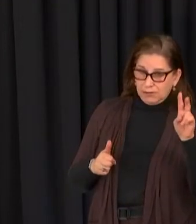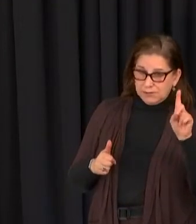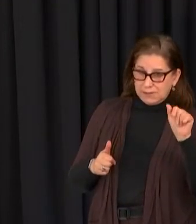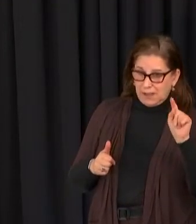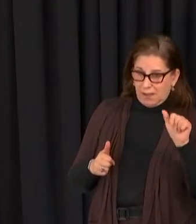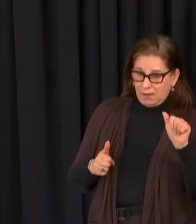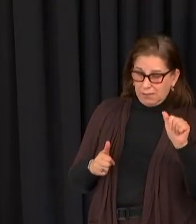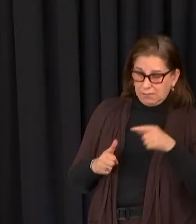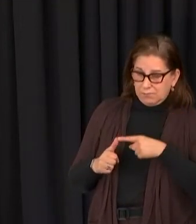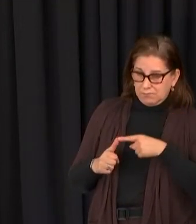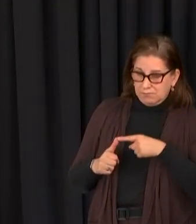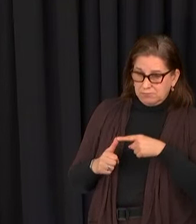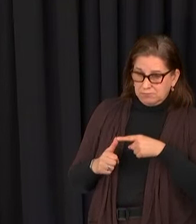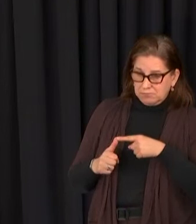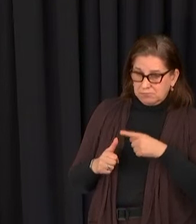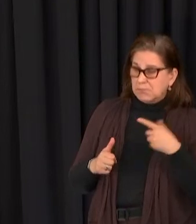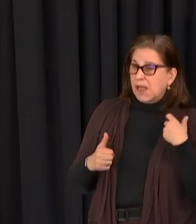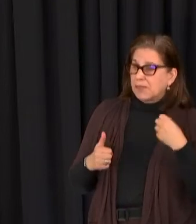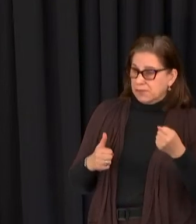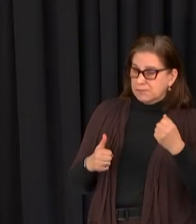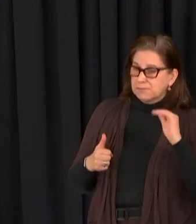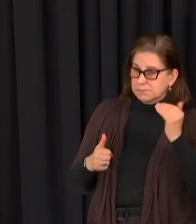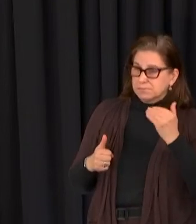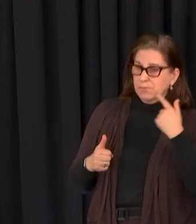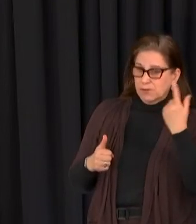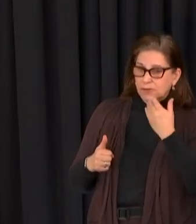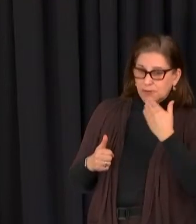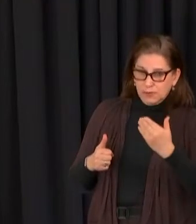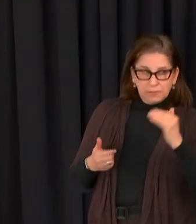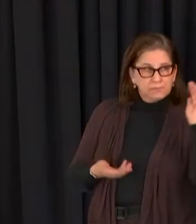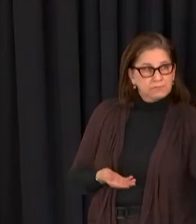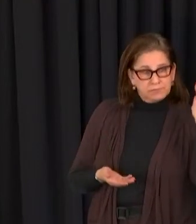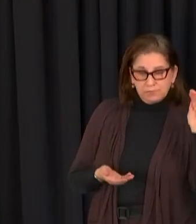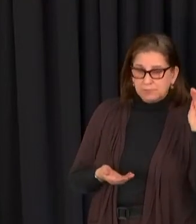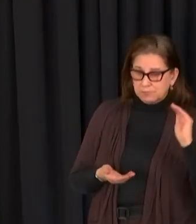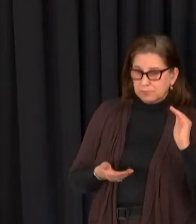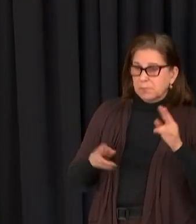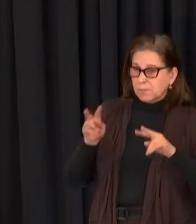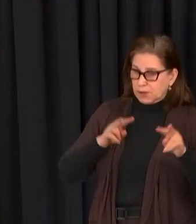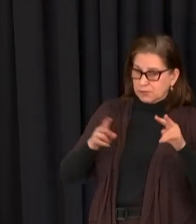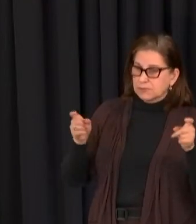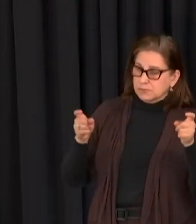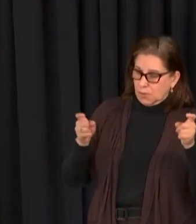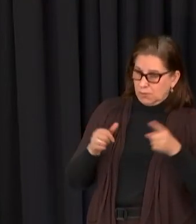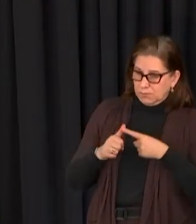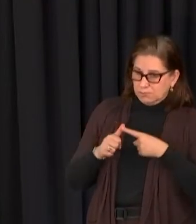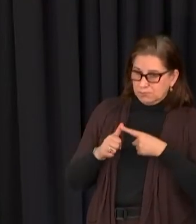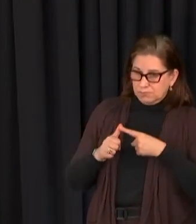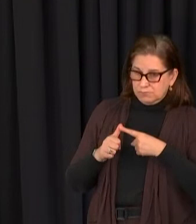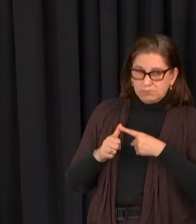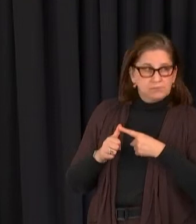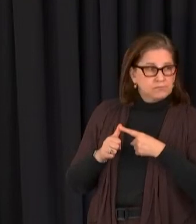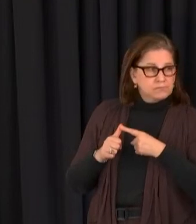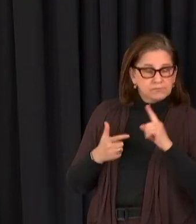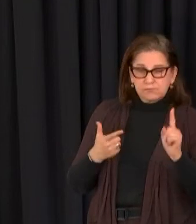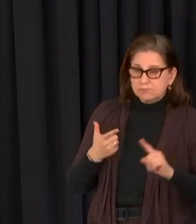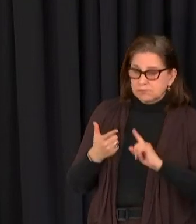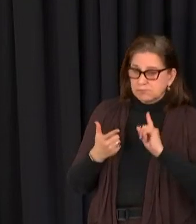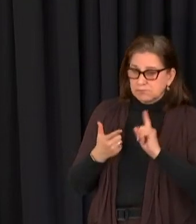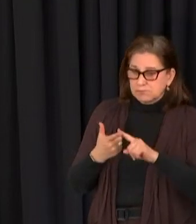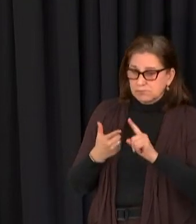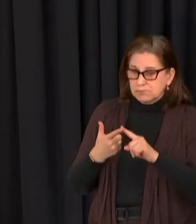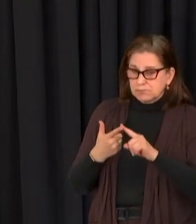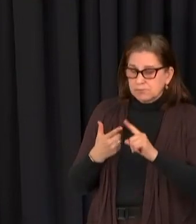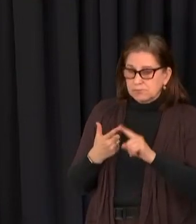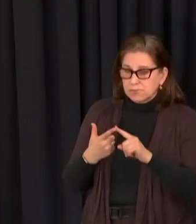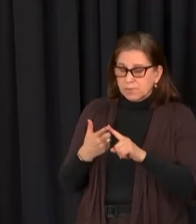confident, DC Health continues to watch the variant and the impact it has in the city. We want to